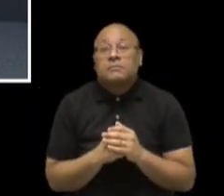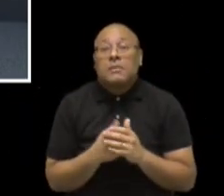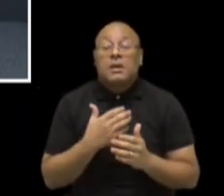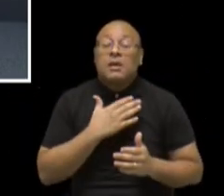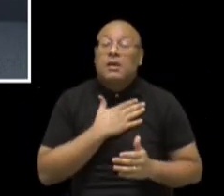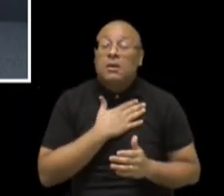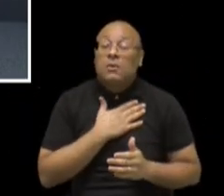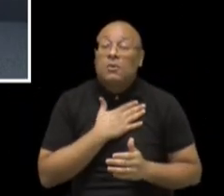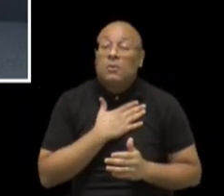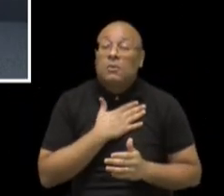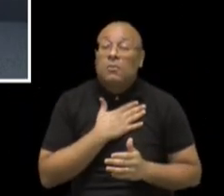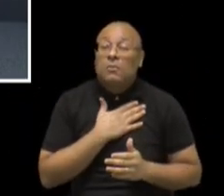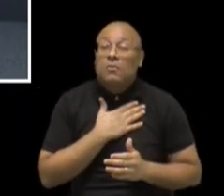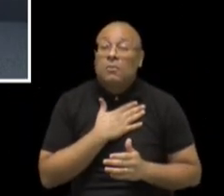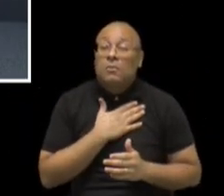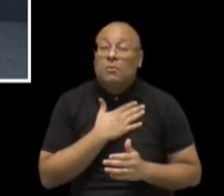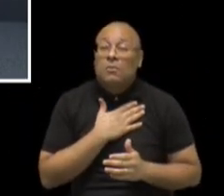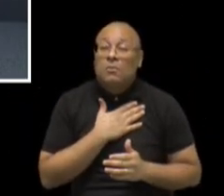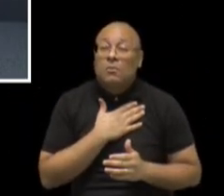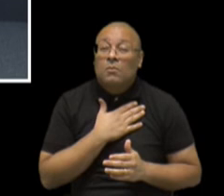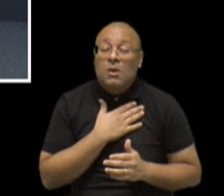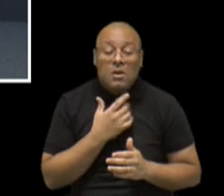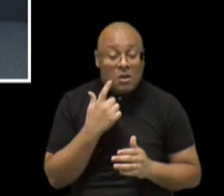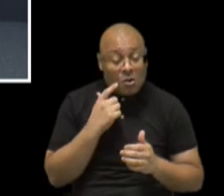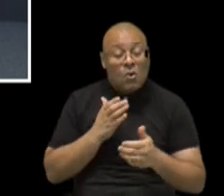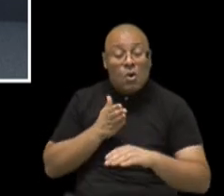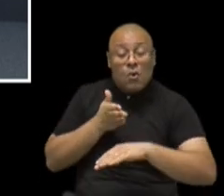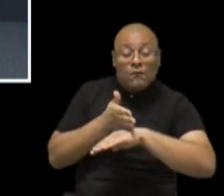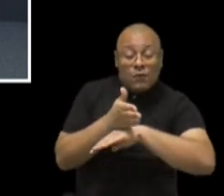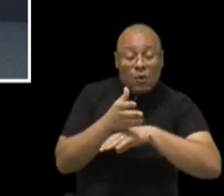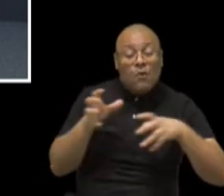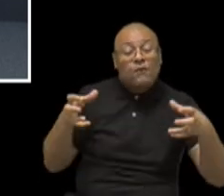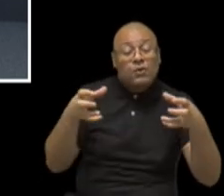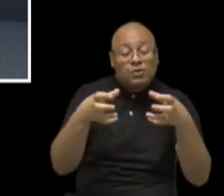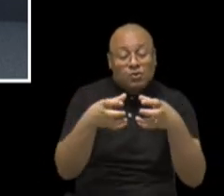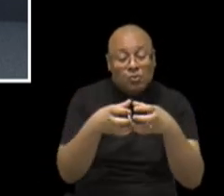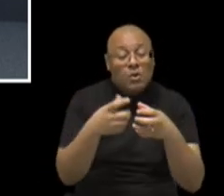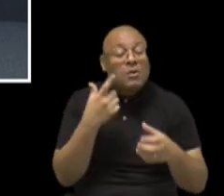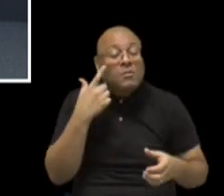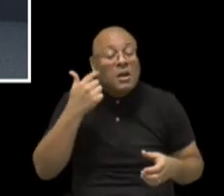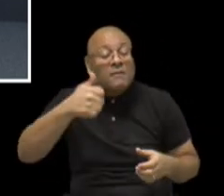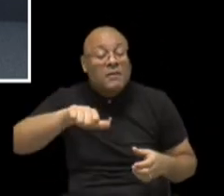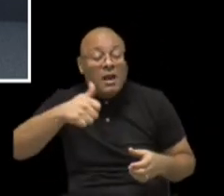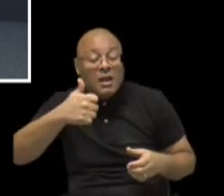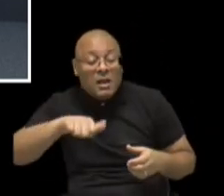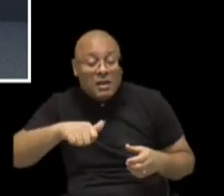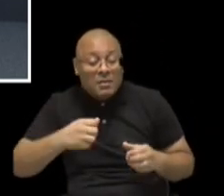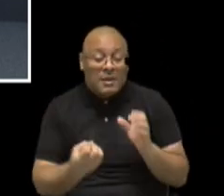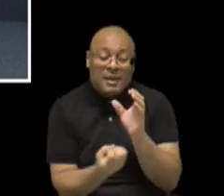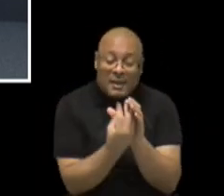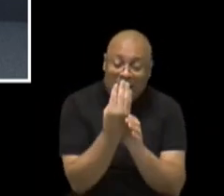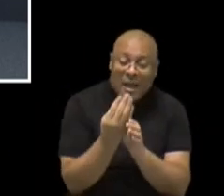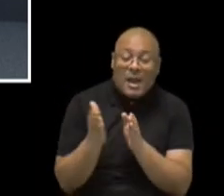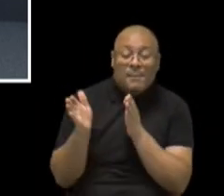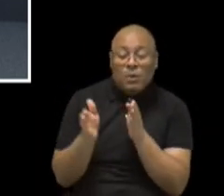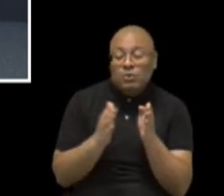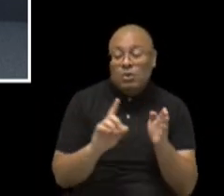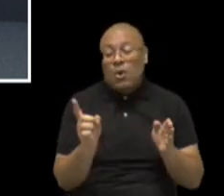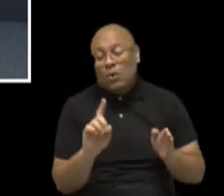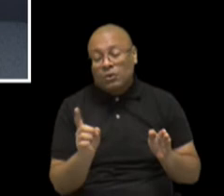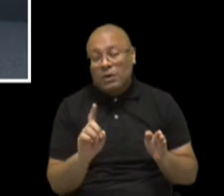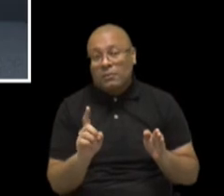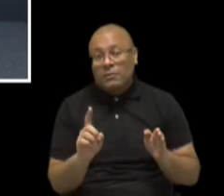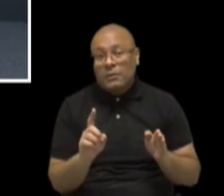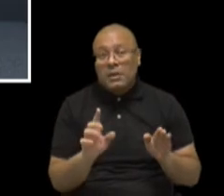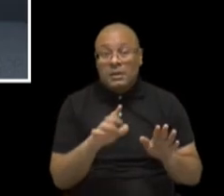just approve them the way they are, or I might then tweak them a bit, and then they will go into production. Então,